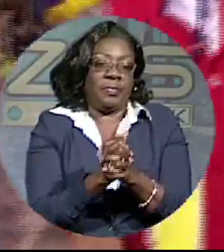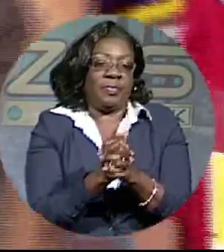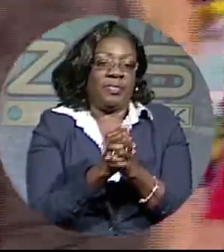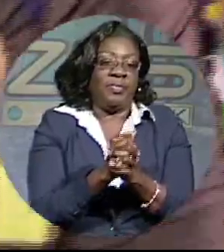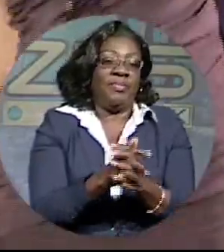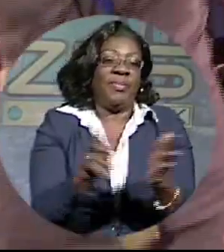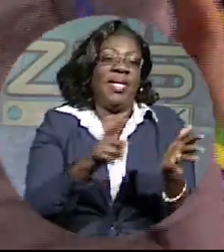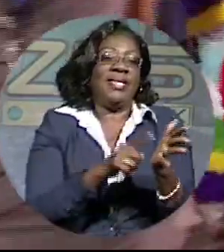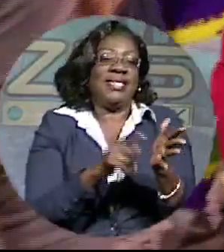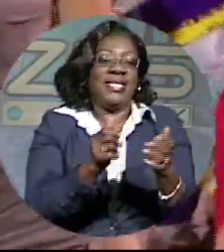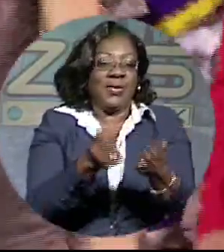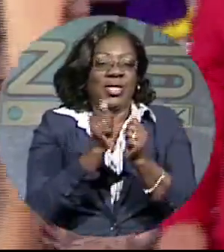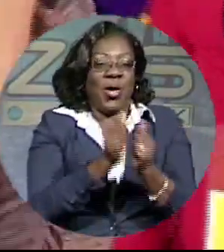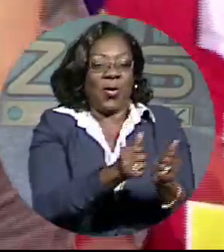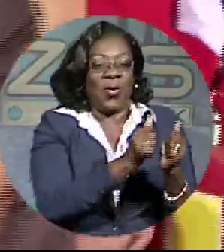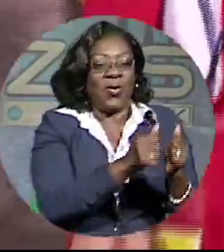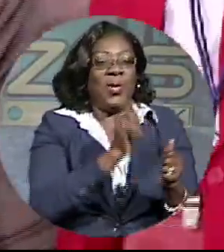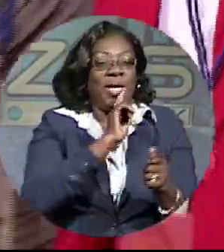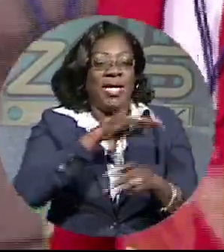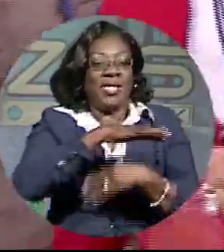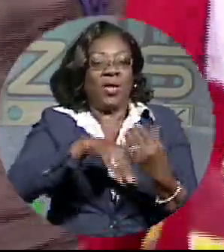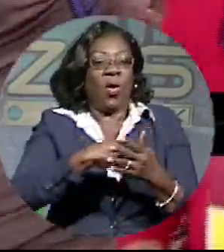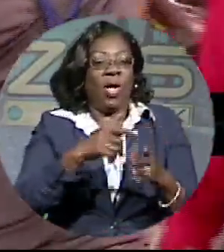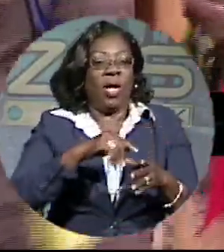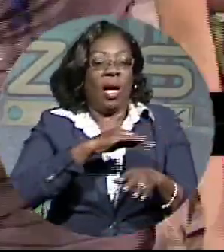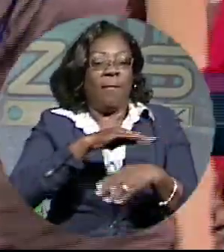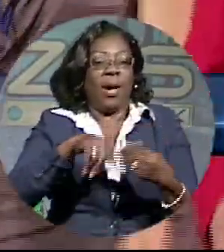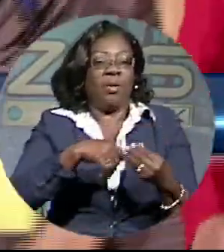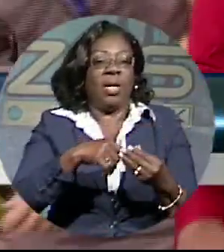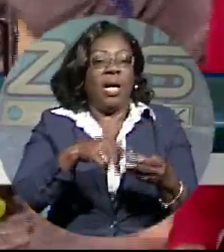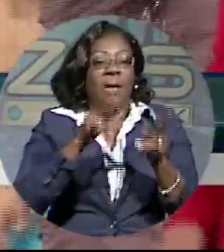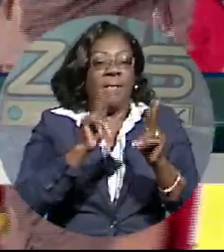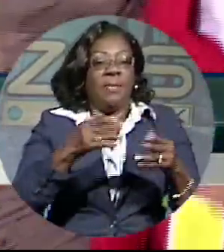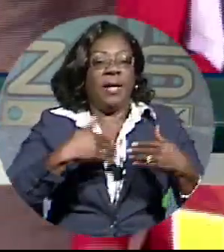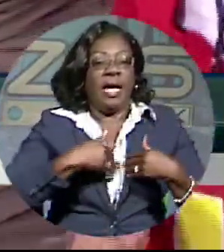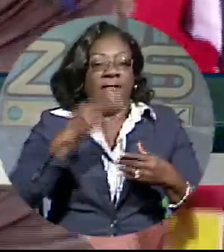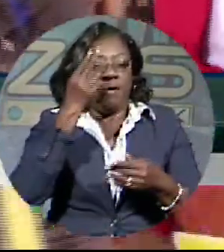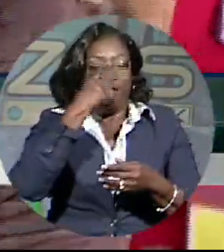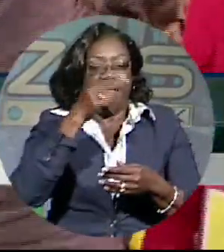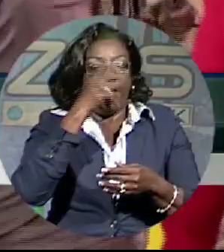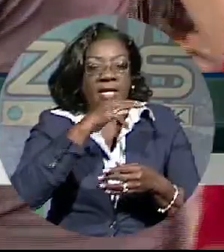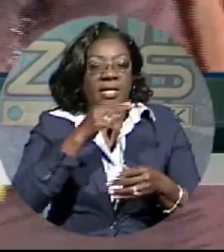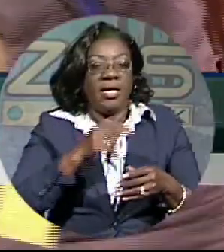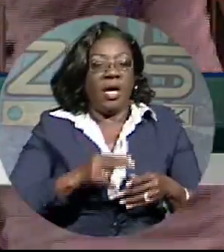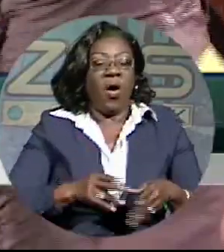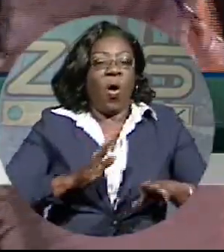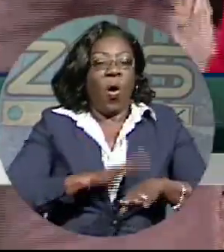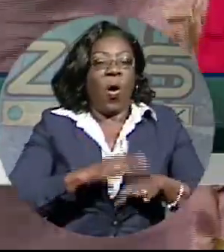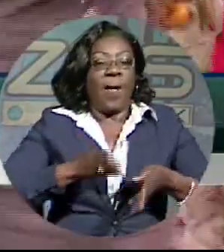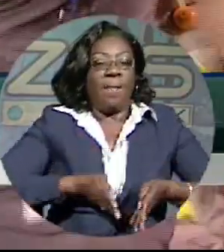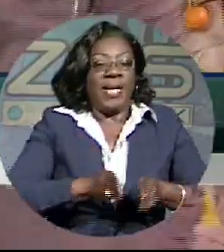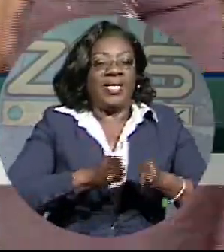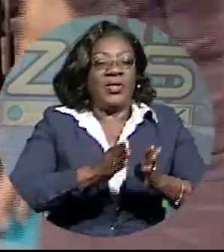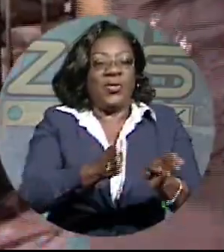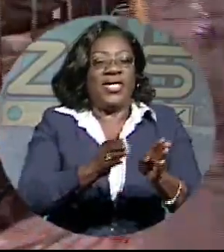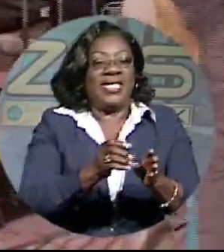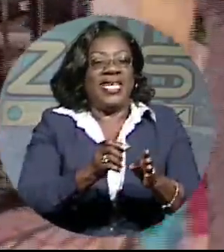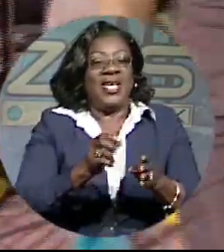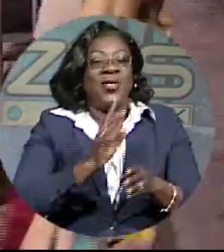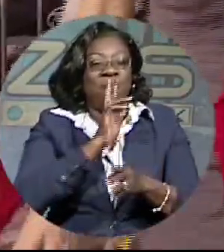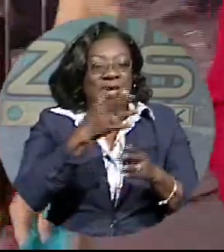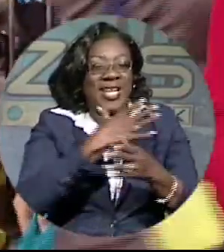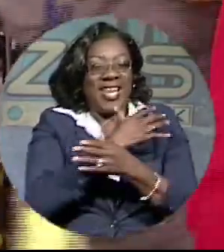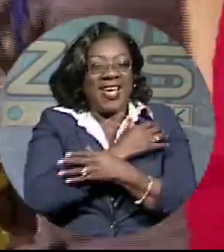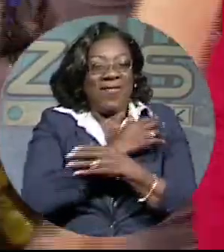This is what Junkanoo should all be about. People having fun in a good way. All about Bay Street, Boxing Day. You really love